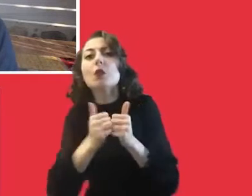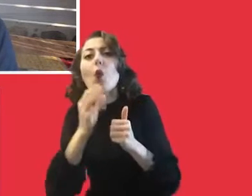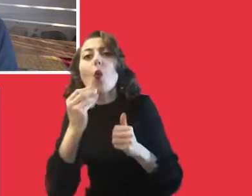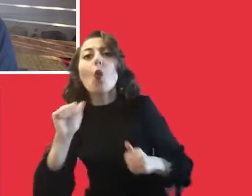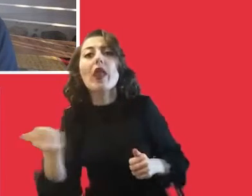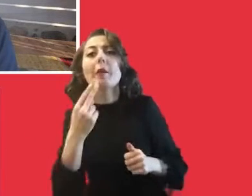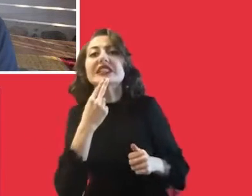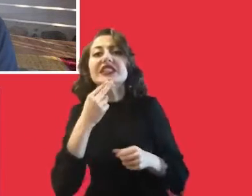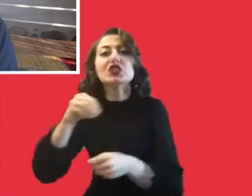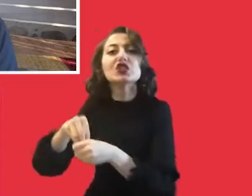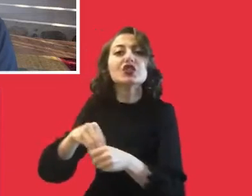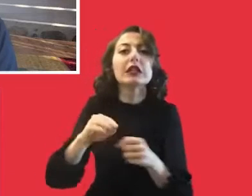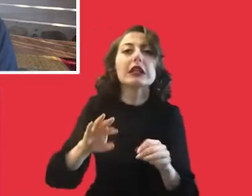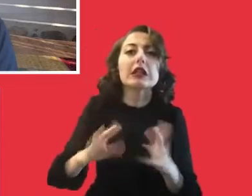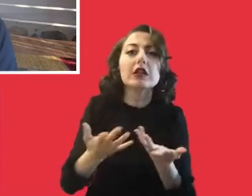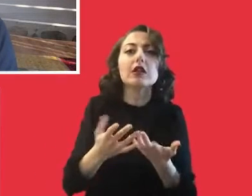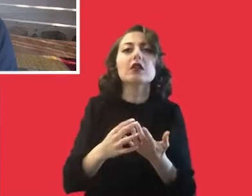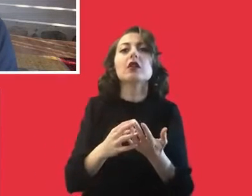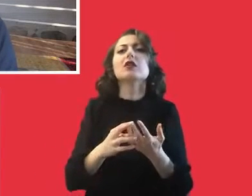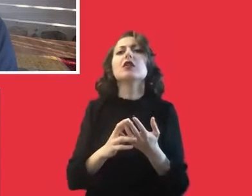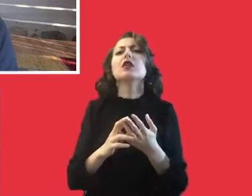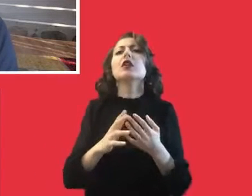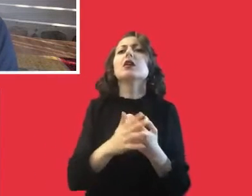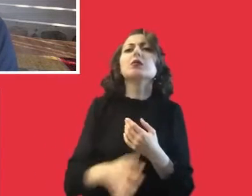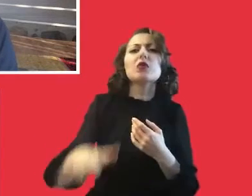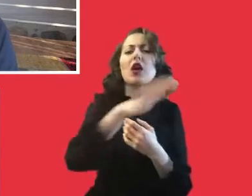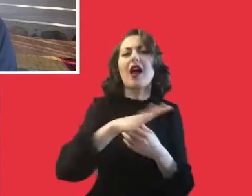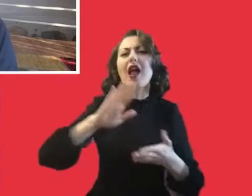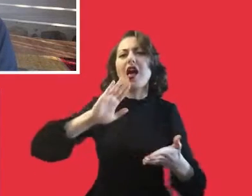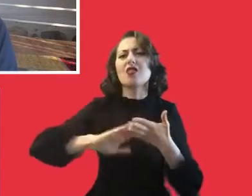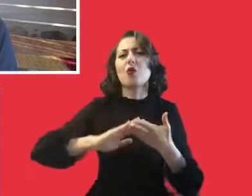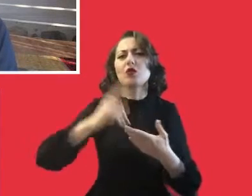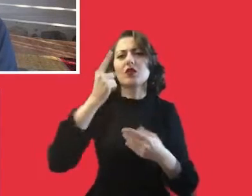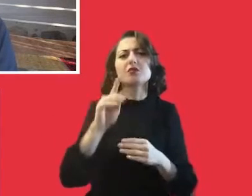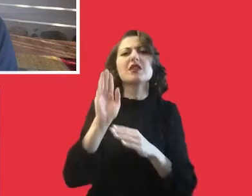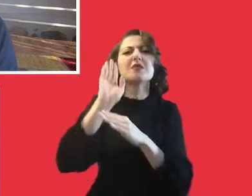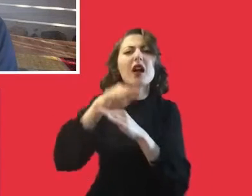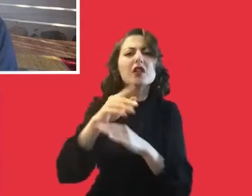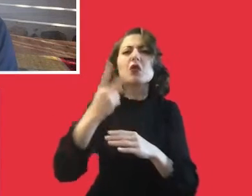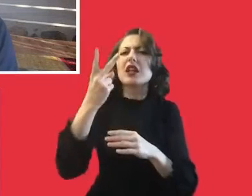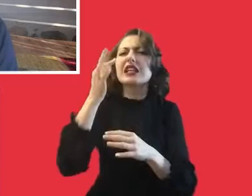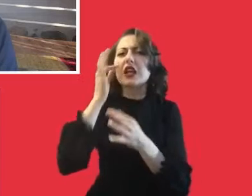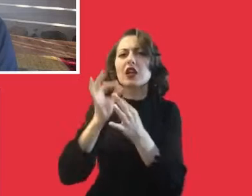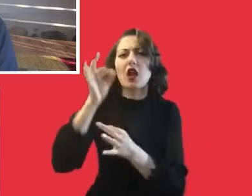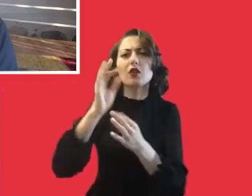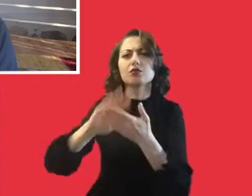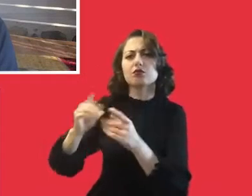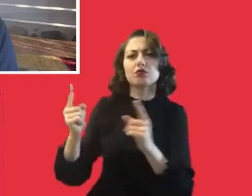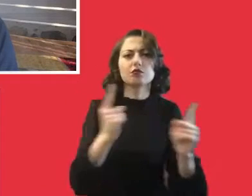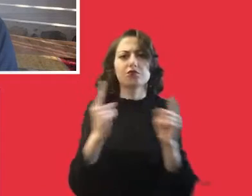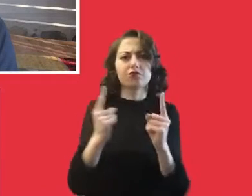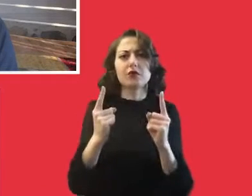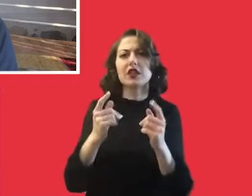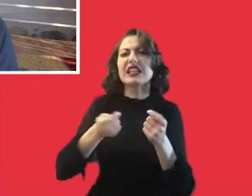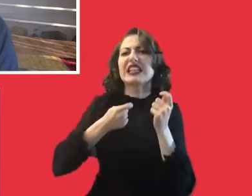the issue of how we created this organization. As the two university students, we used to be an entrepreneur for